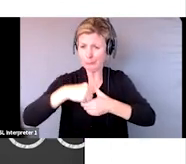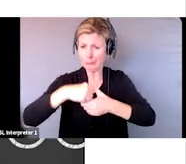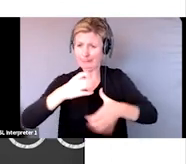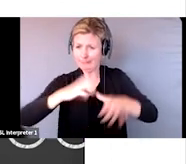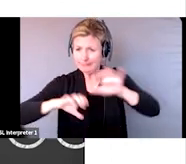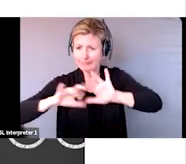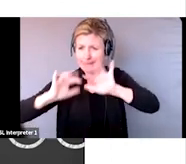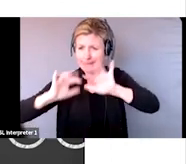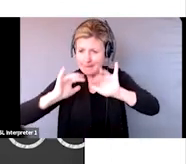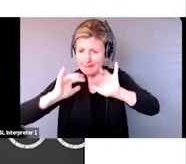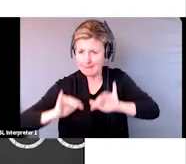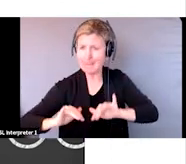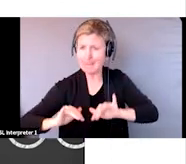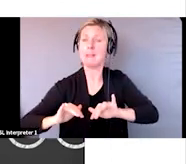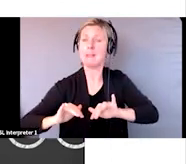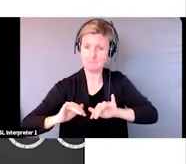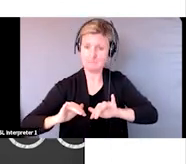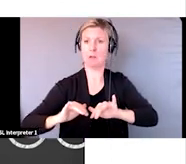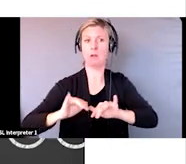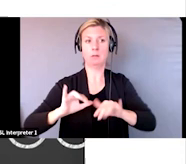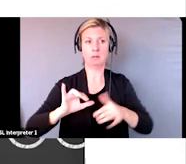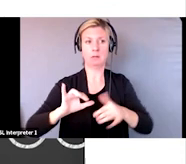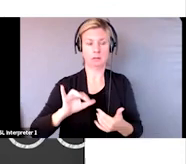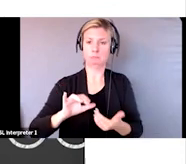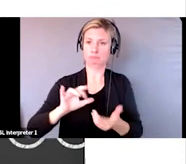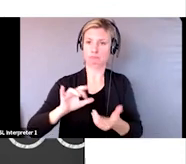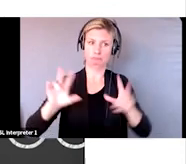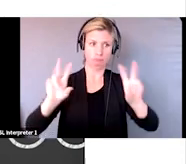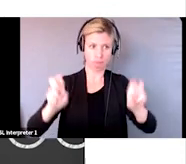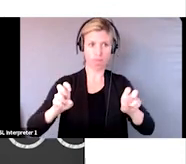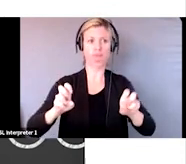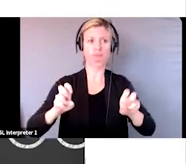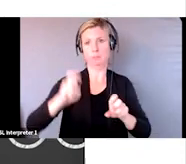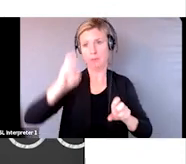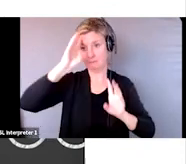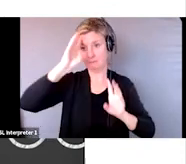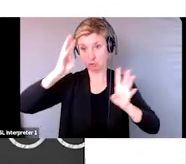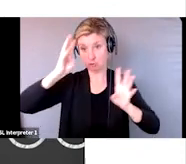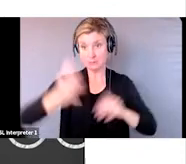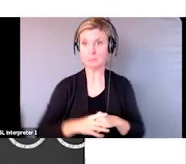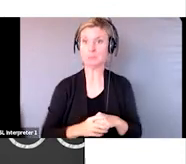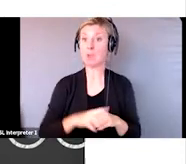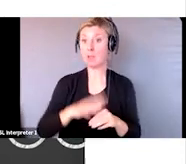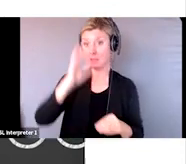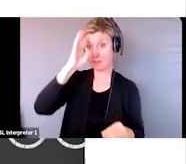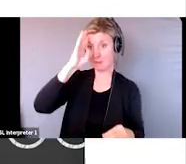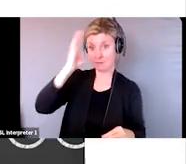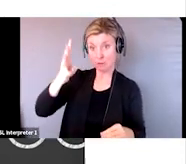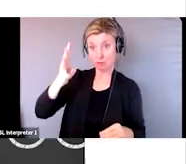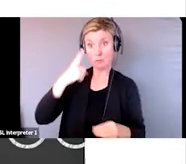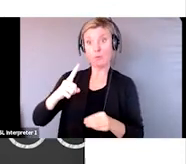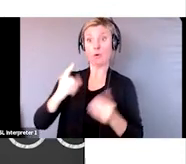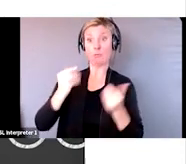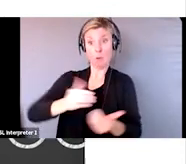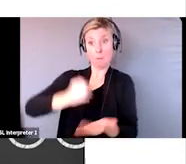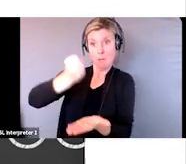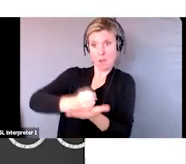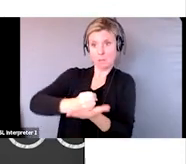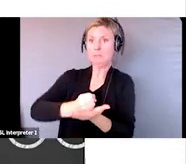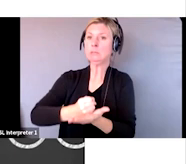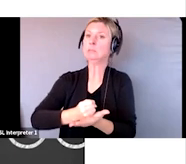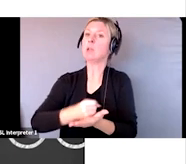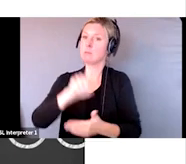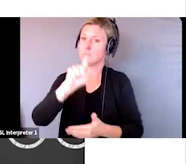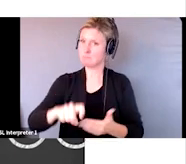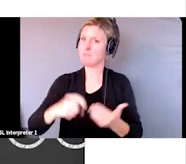They have to be new. In order to obtain patent protection on inventions, the inventions have to be new, so not previously known. They have to